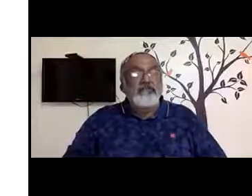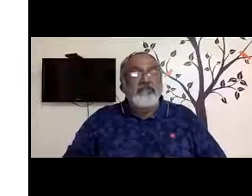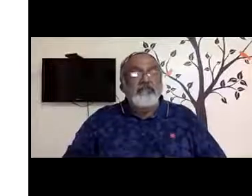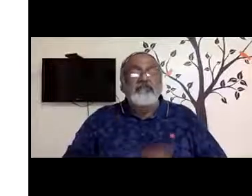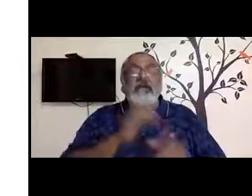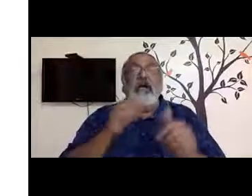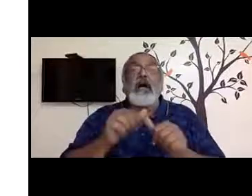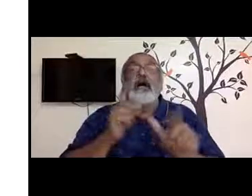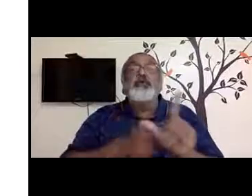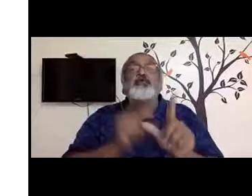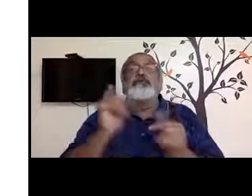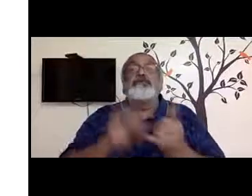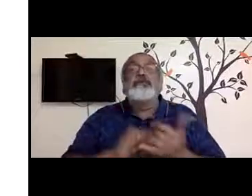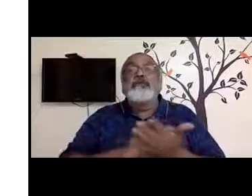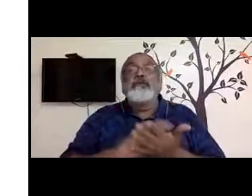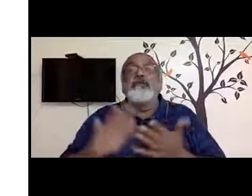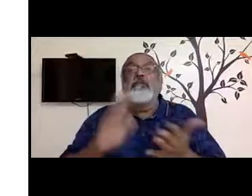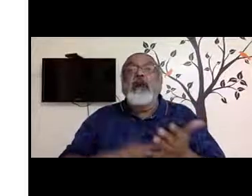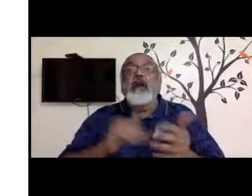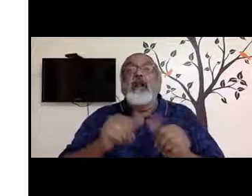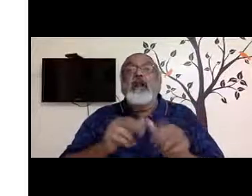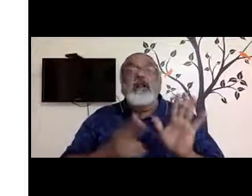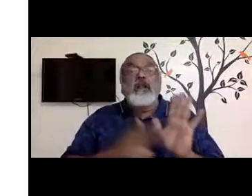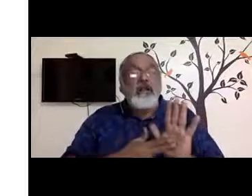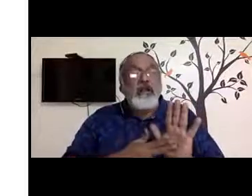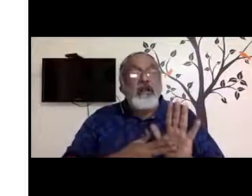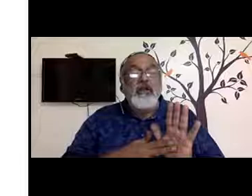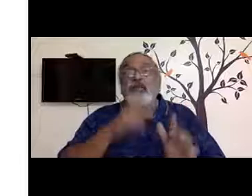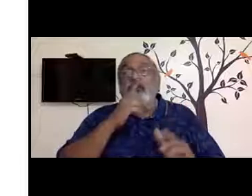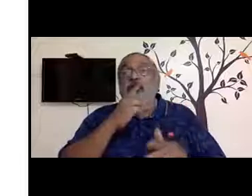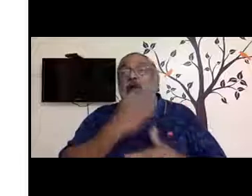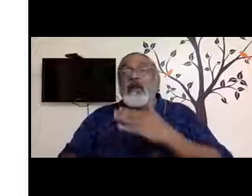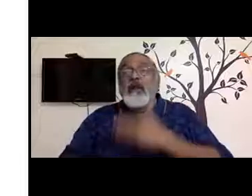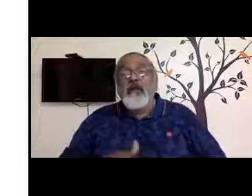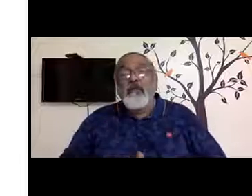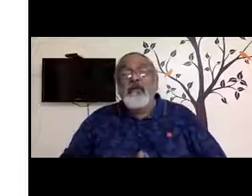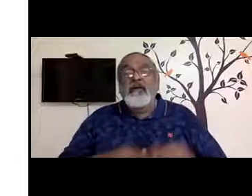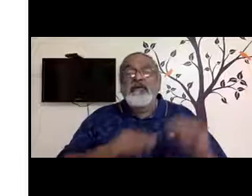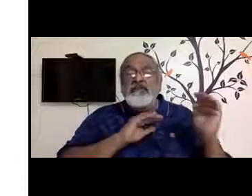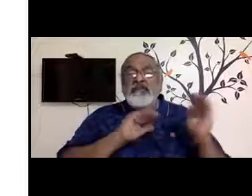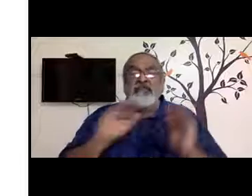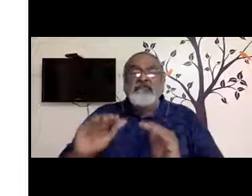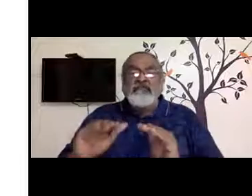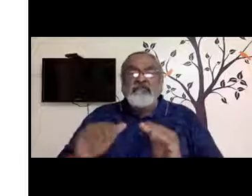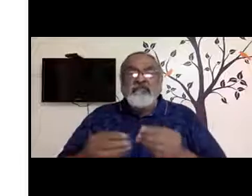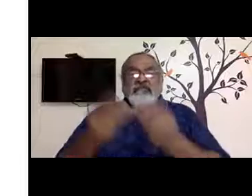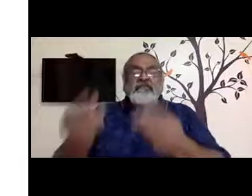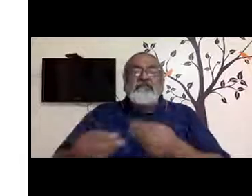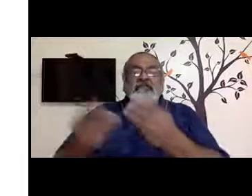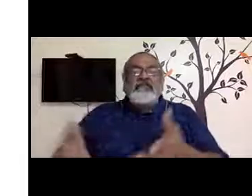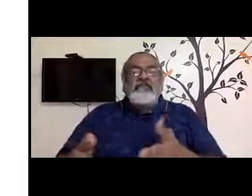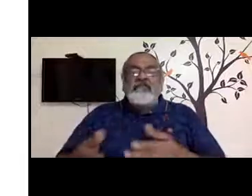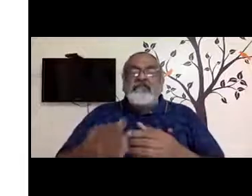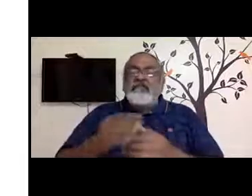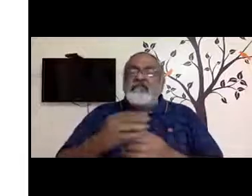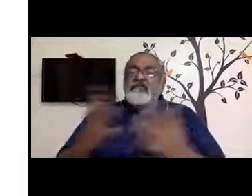wellness centers, where people with disabilities are being provided, are said